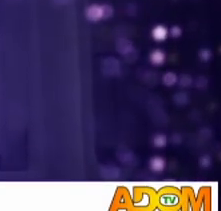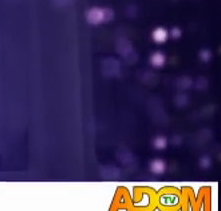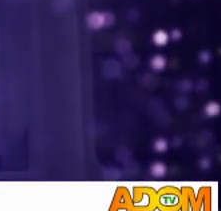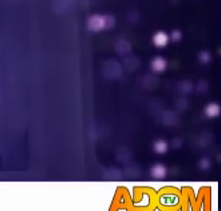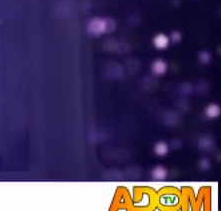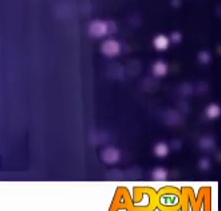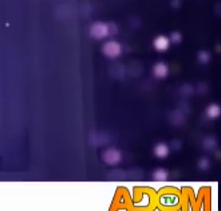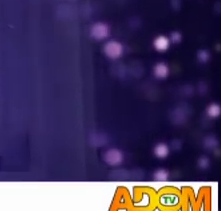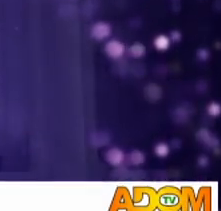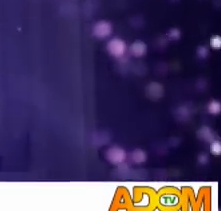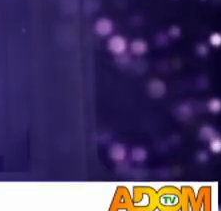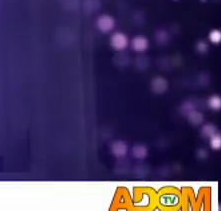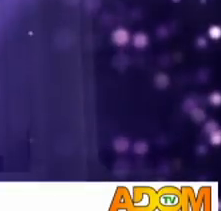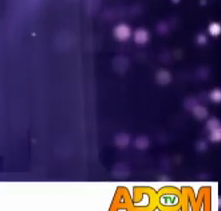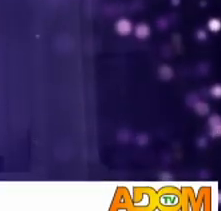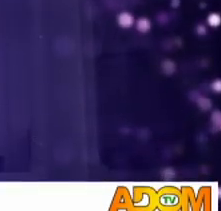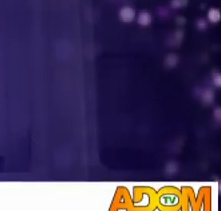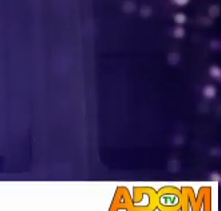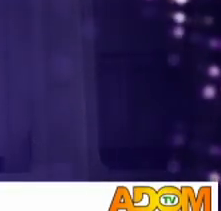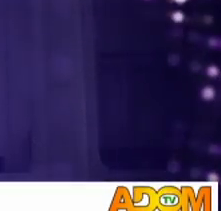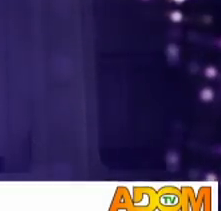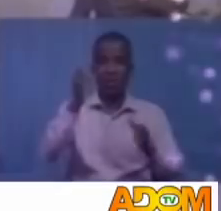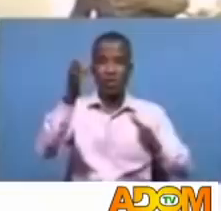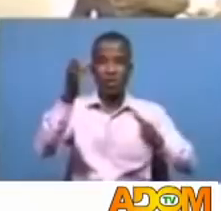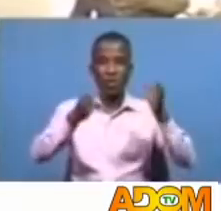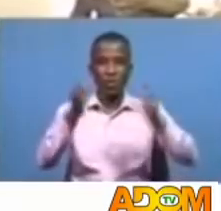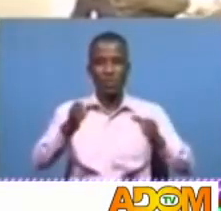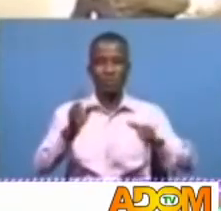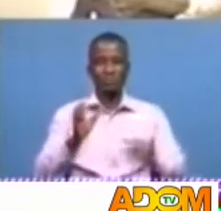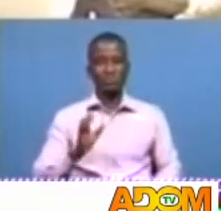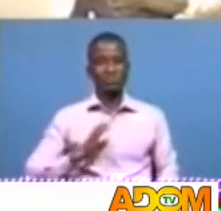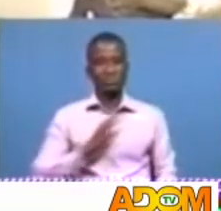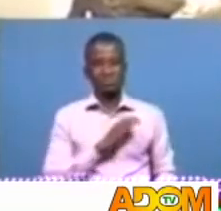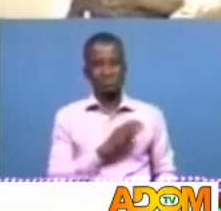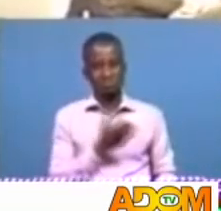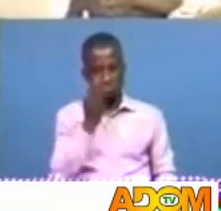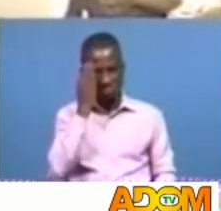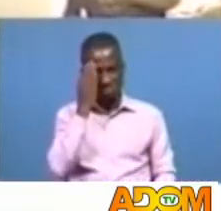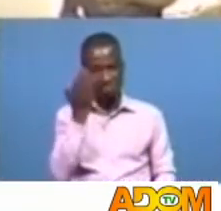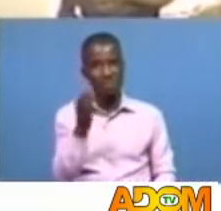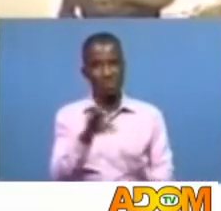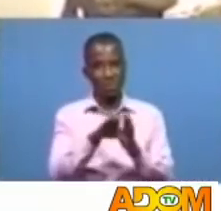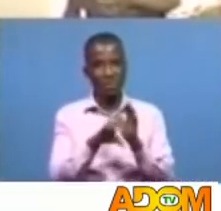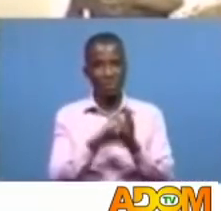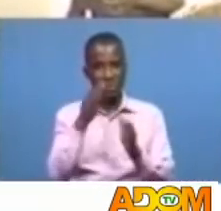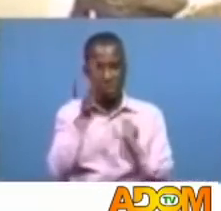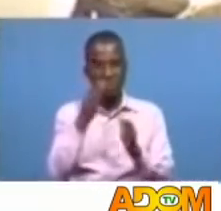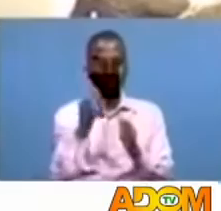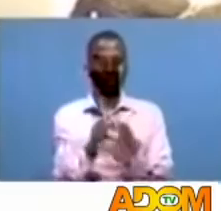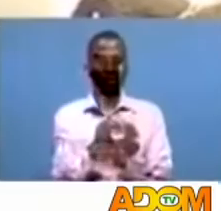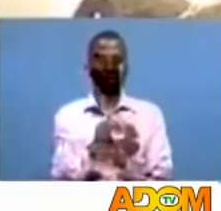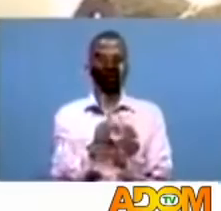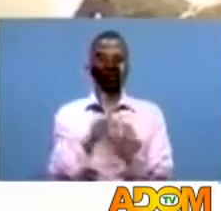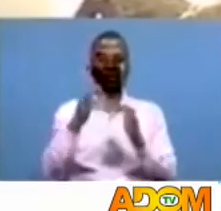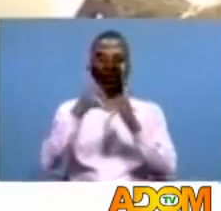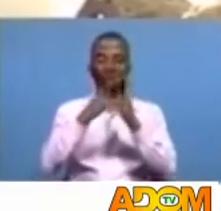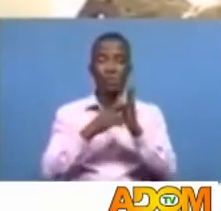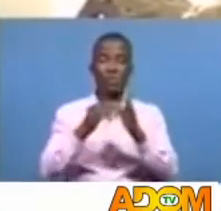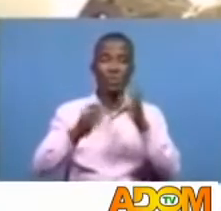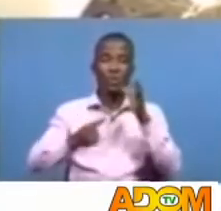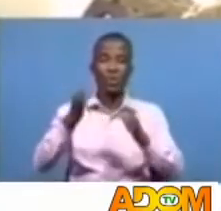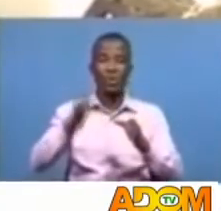The role that is made by the Rules of Court Committee. And indeed, my lord, the Rules of